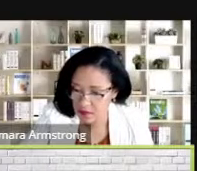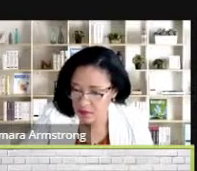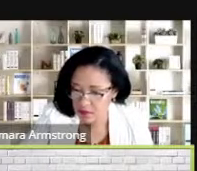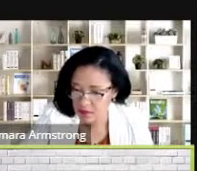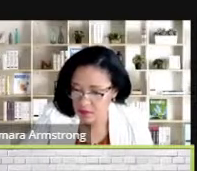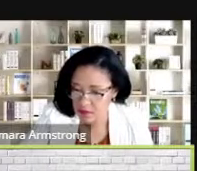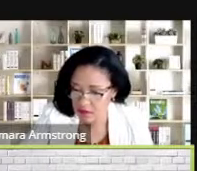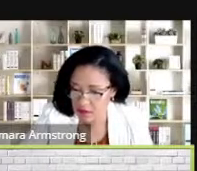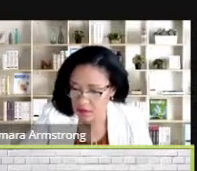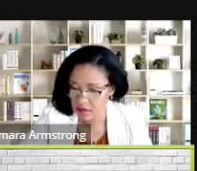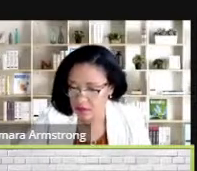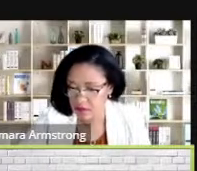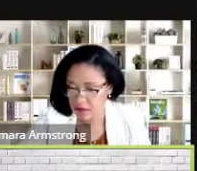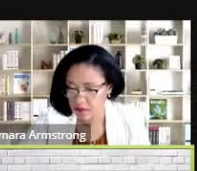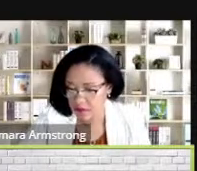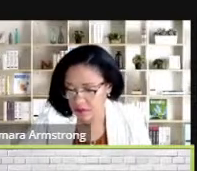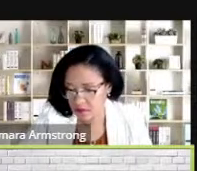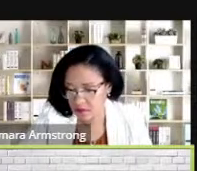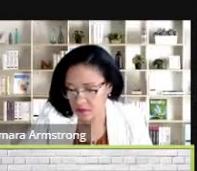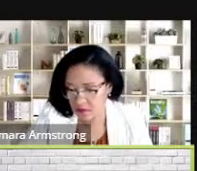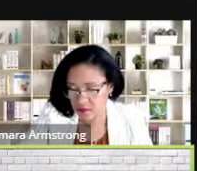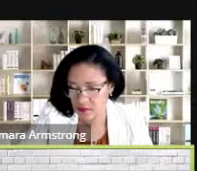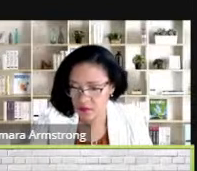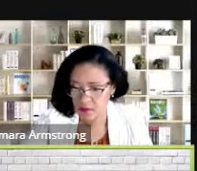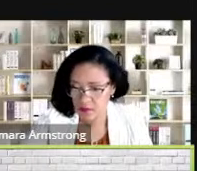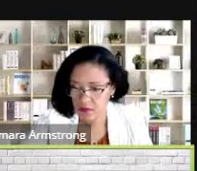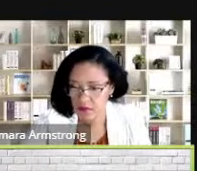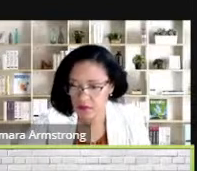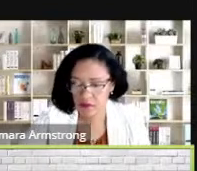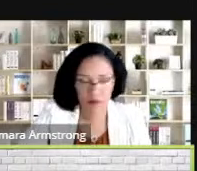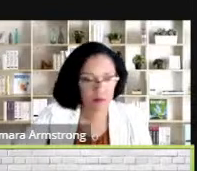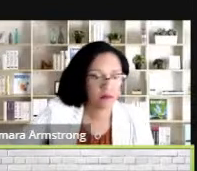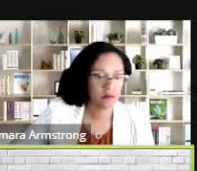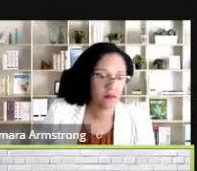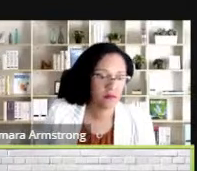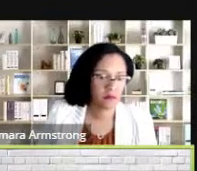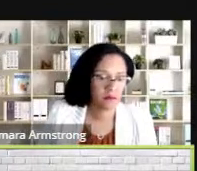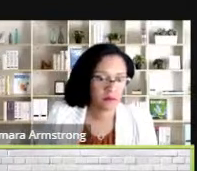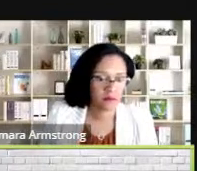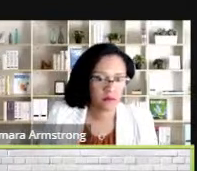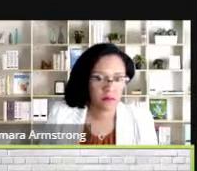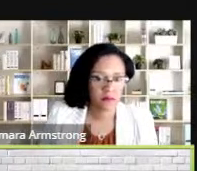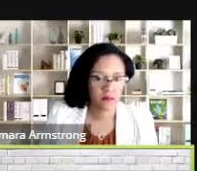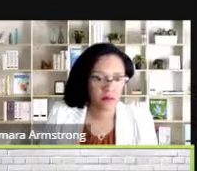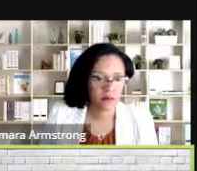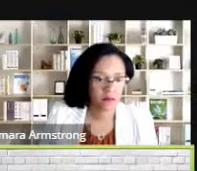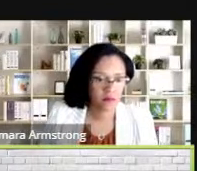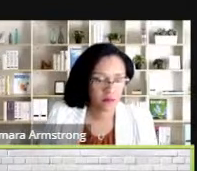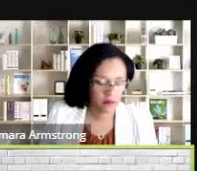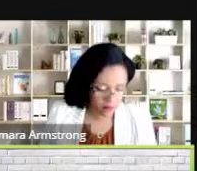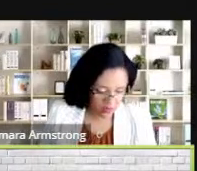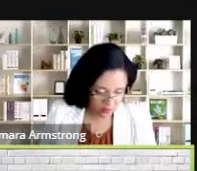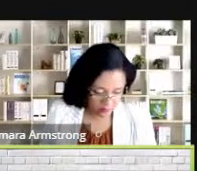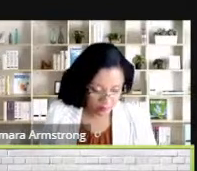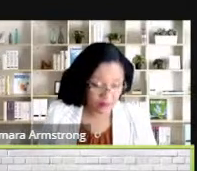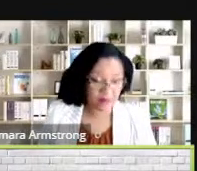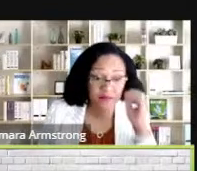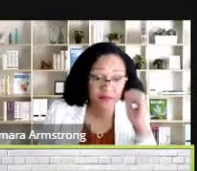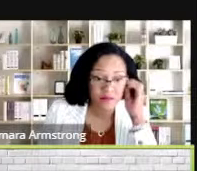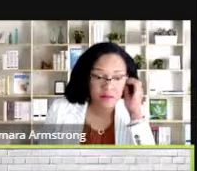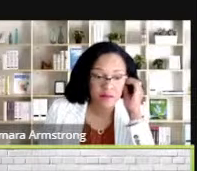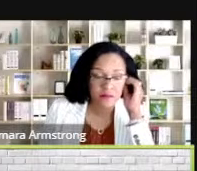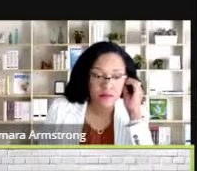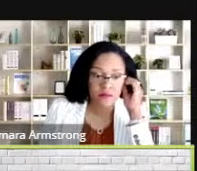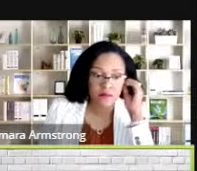horrible this vaccine is. There are okay, the vaccine has created blood clots,